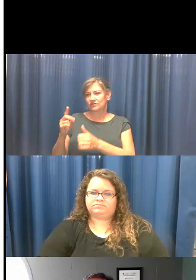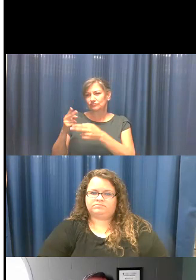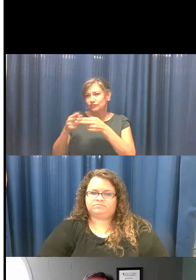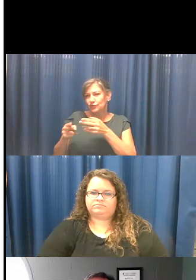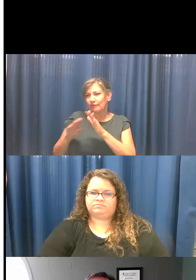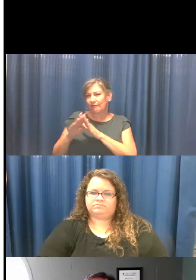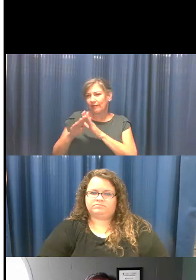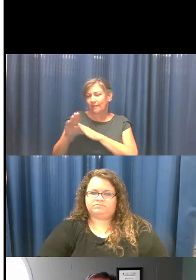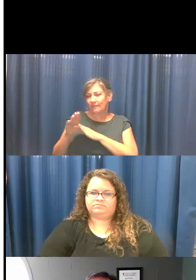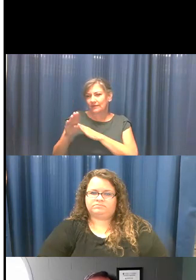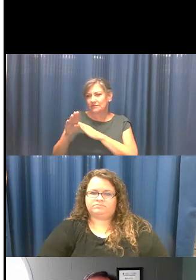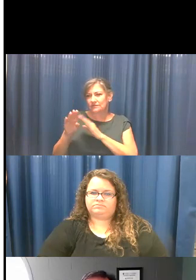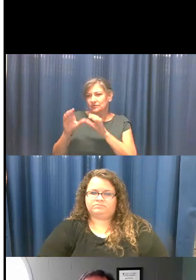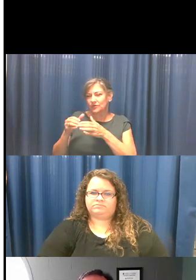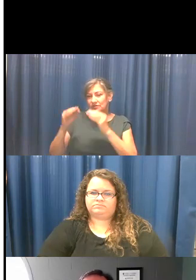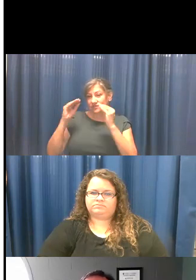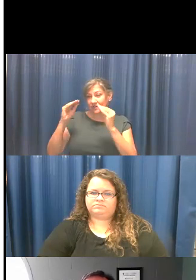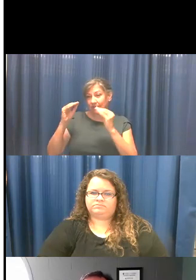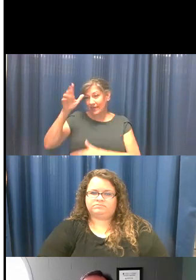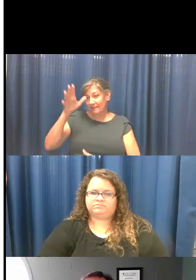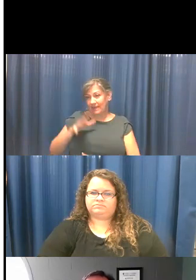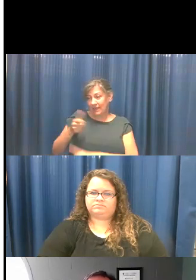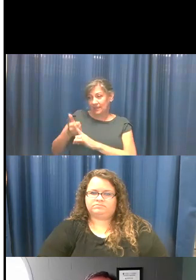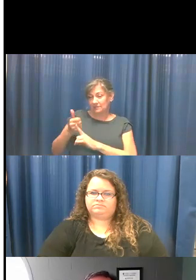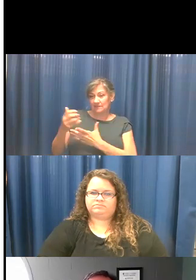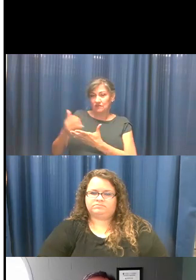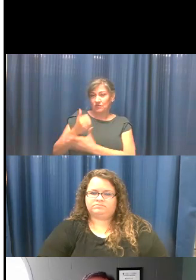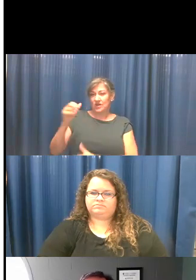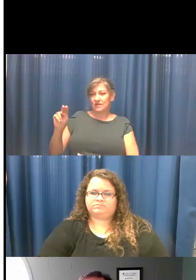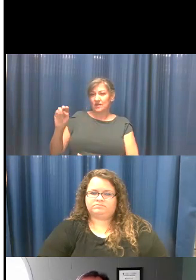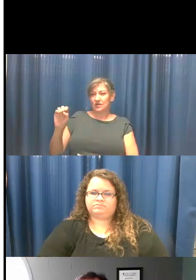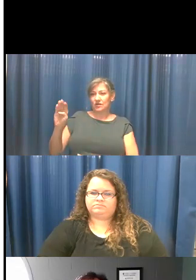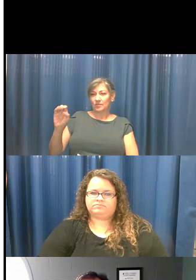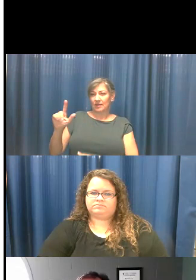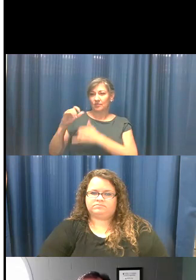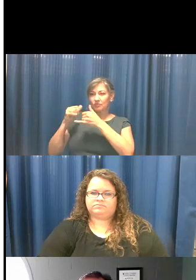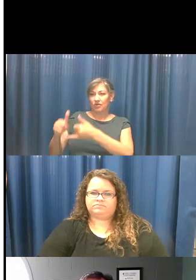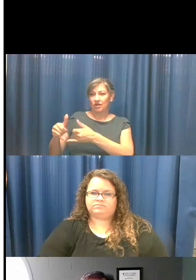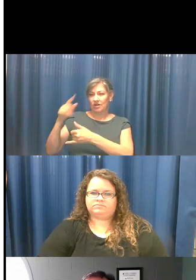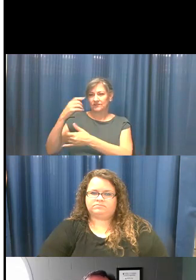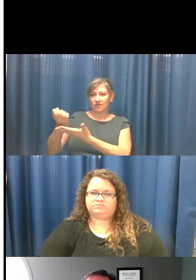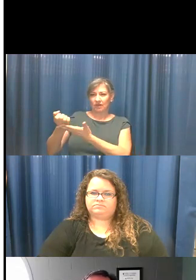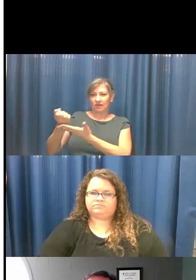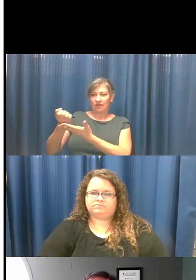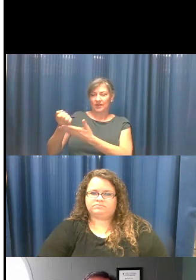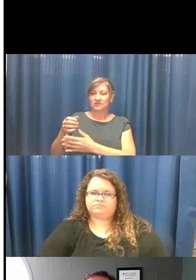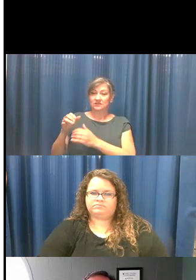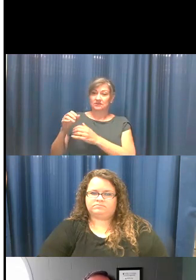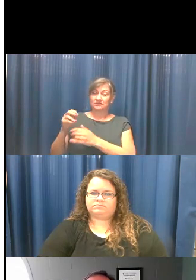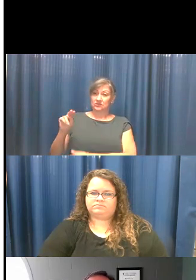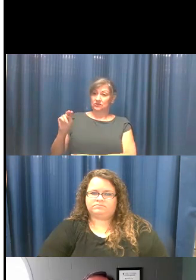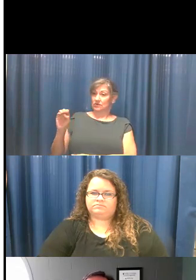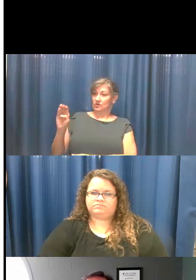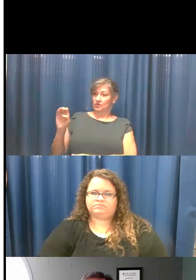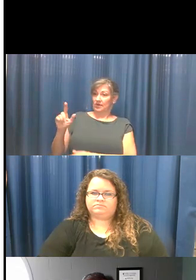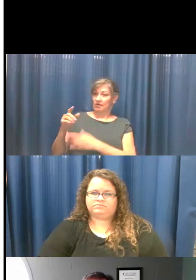development course taught by a man who had won the Nobel Prize for economics. And his Nobel Prize was based on his work